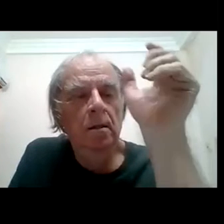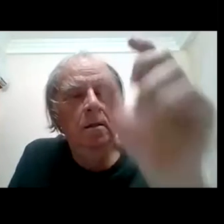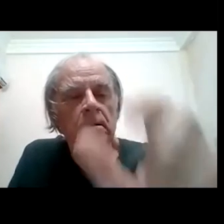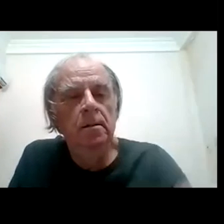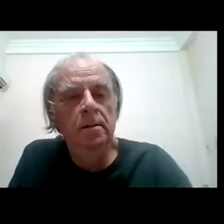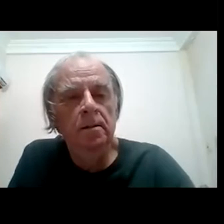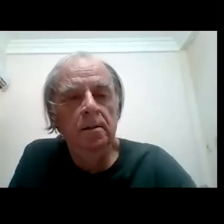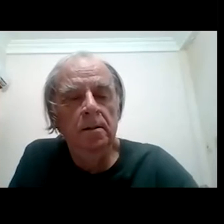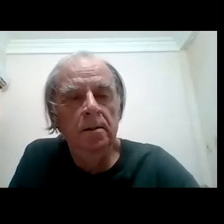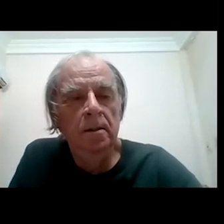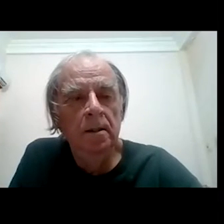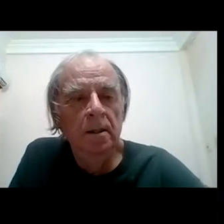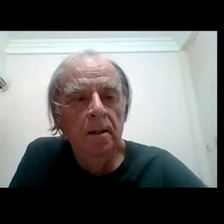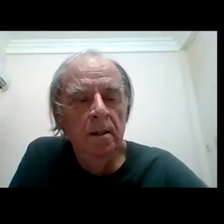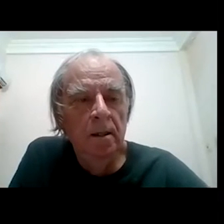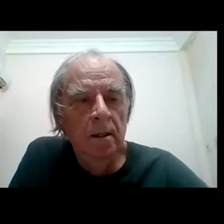Uh,